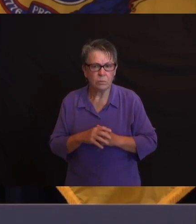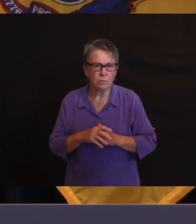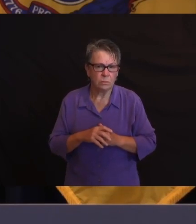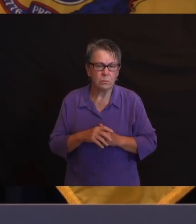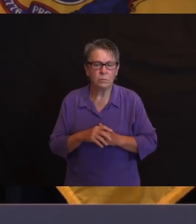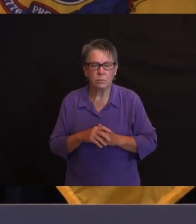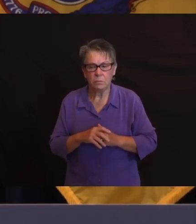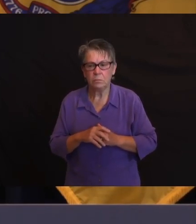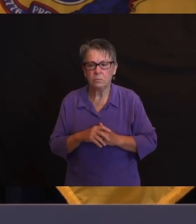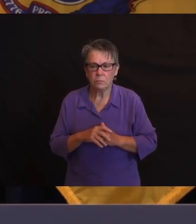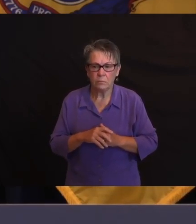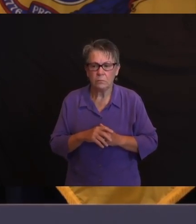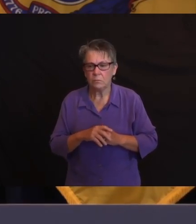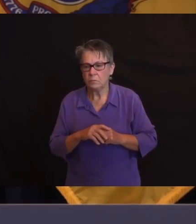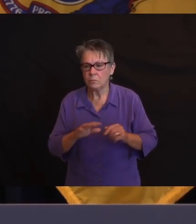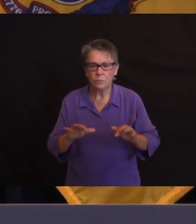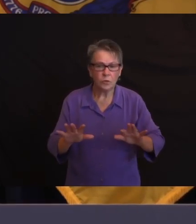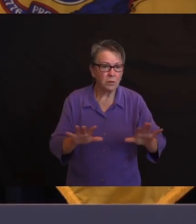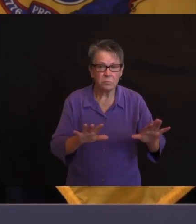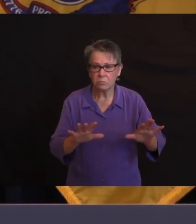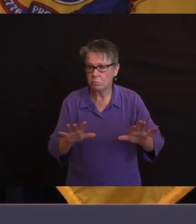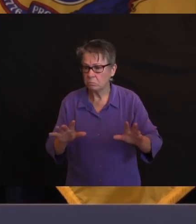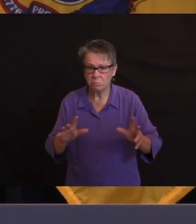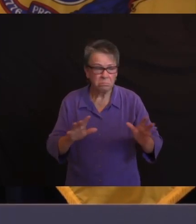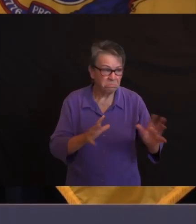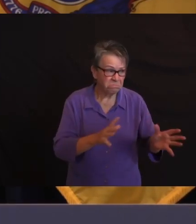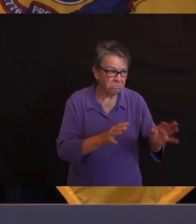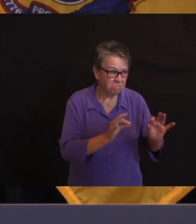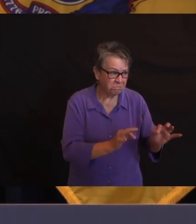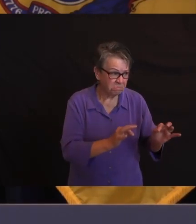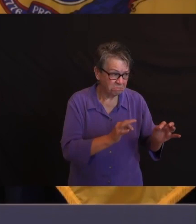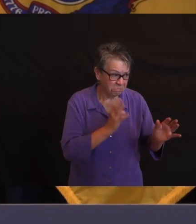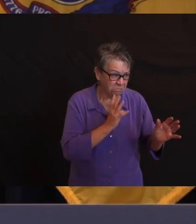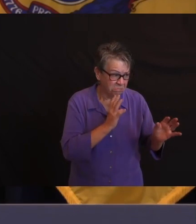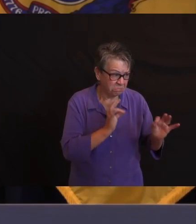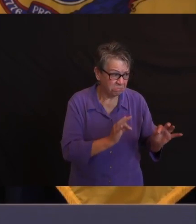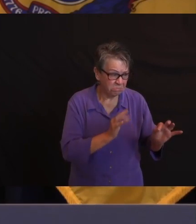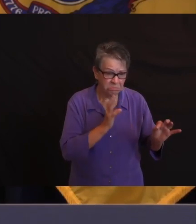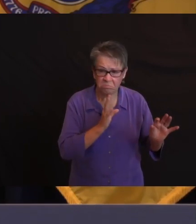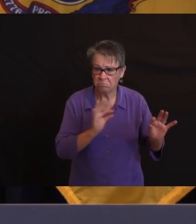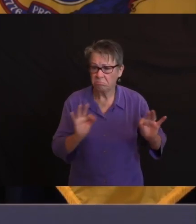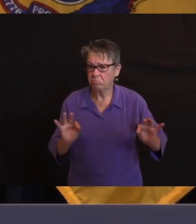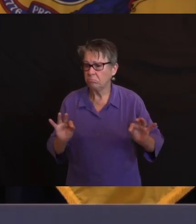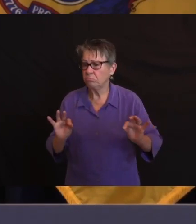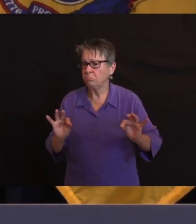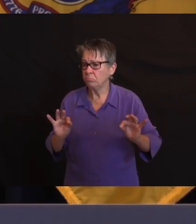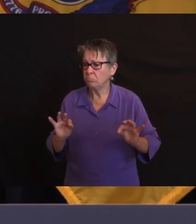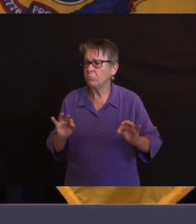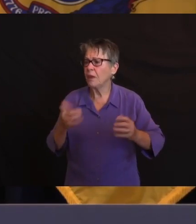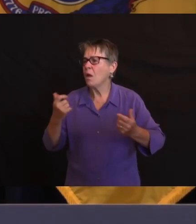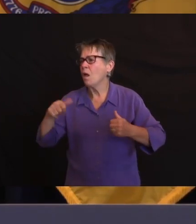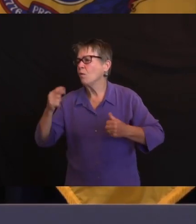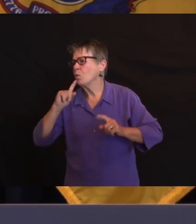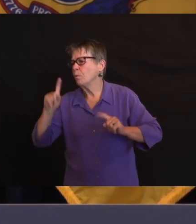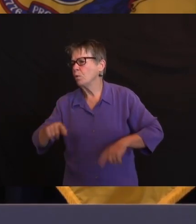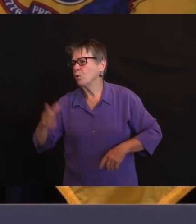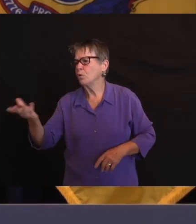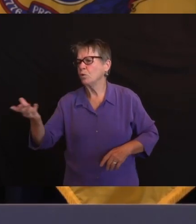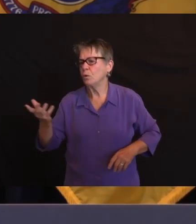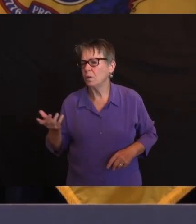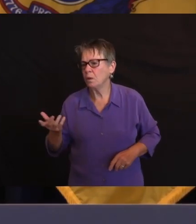would you agree with that? Thank you for that. Alex, good afternoon. Good afternoon, Governor. For Commissioner Persicelli,